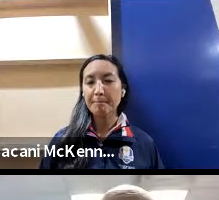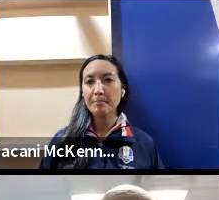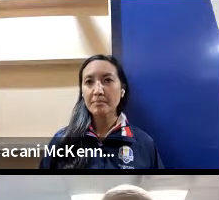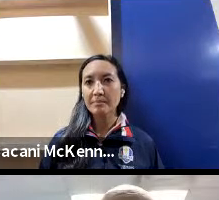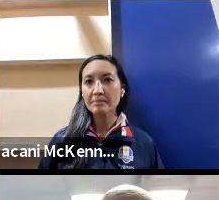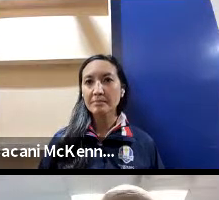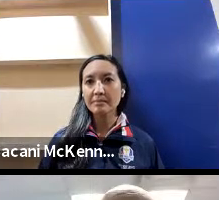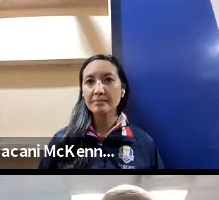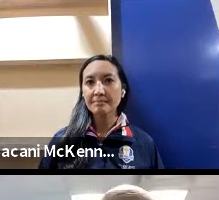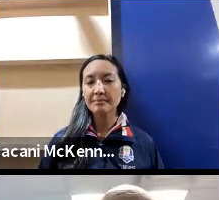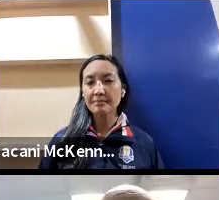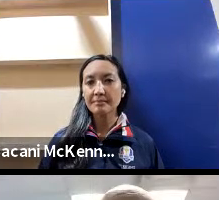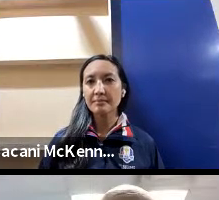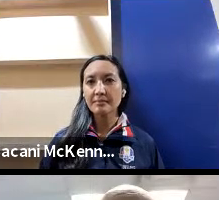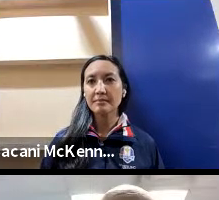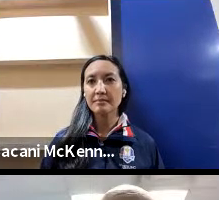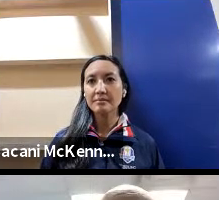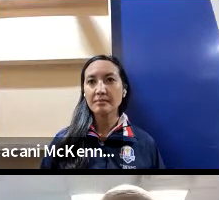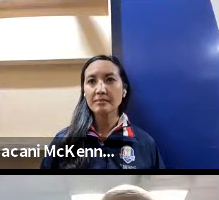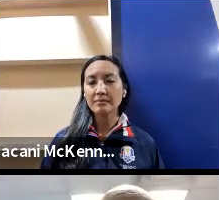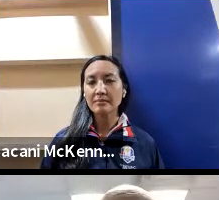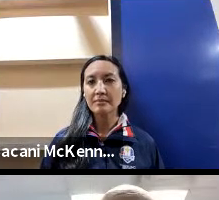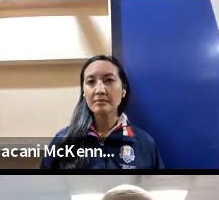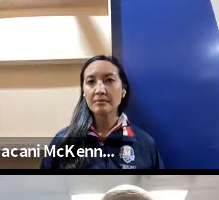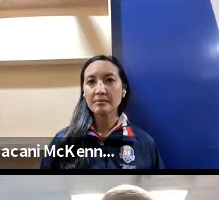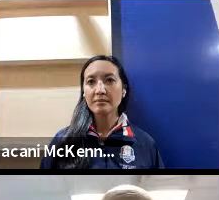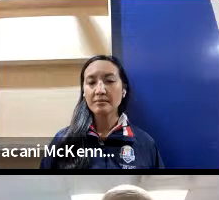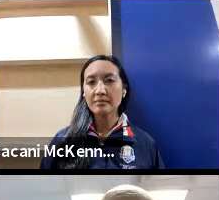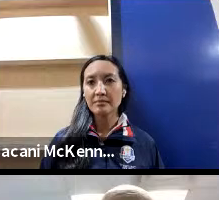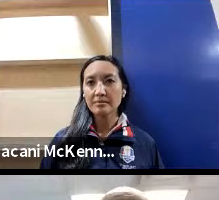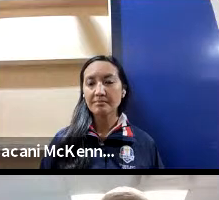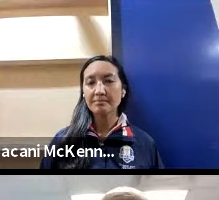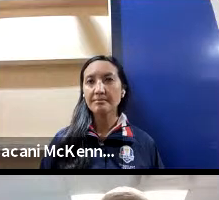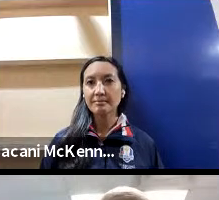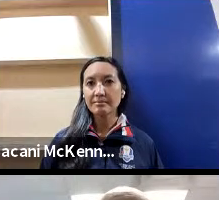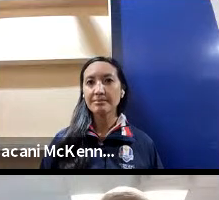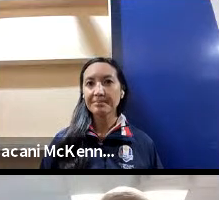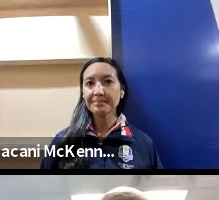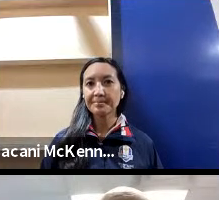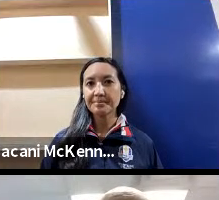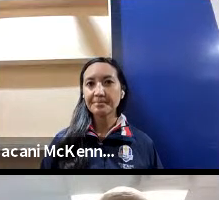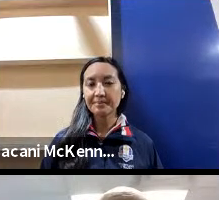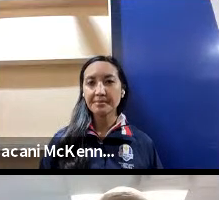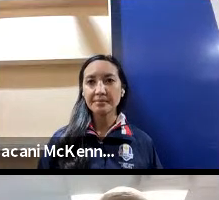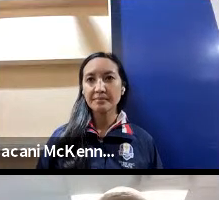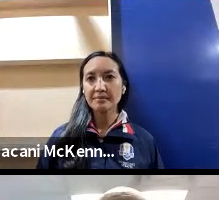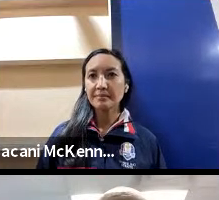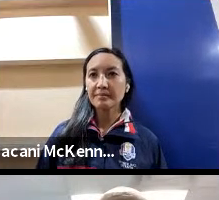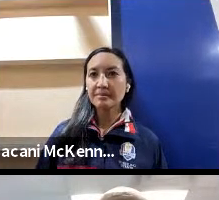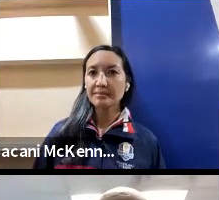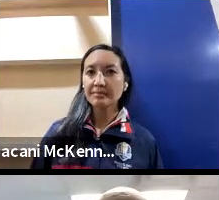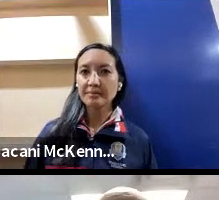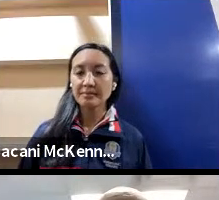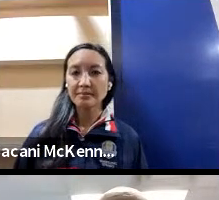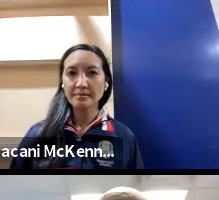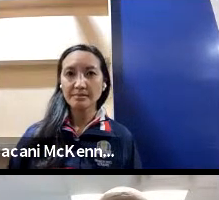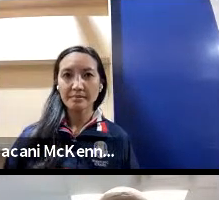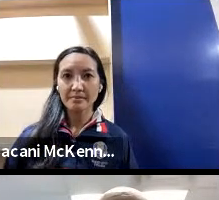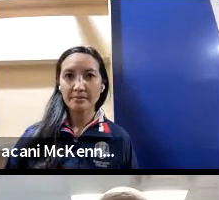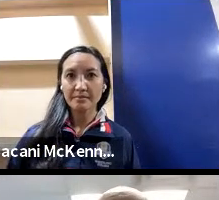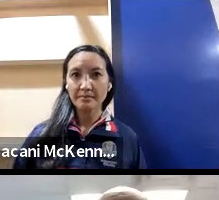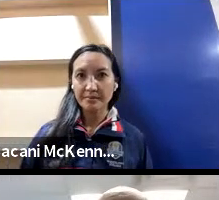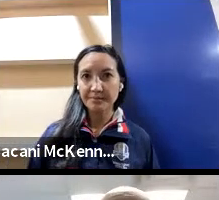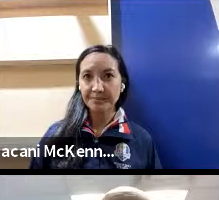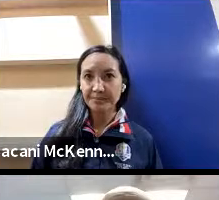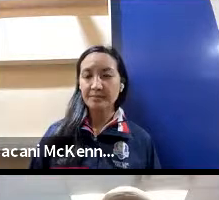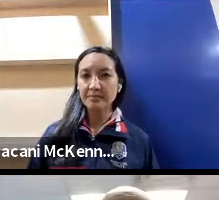pass away of COVID just in the last maybe day. And I know that may not even be on statistic. Those are the type